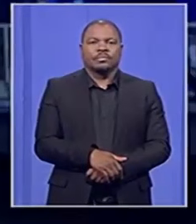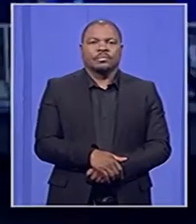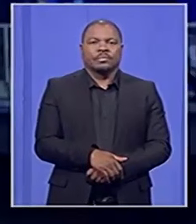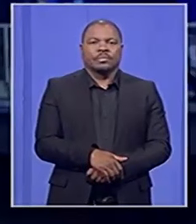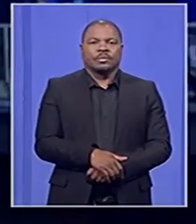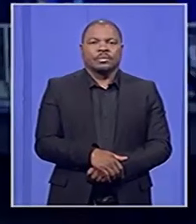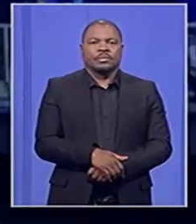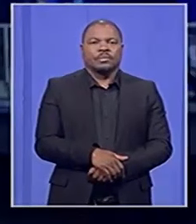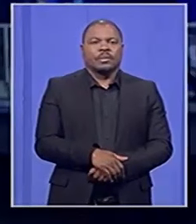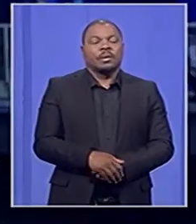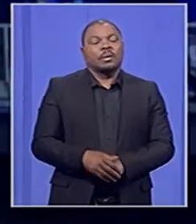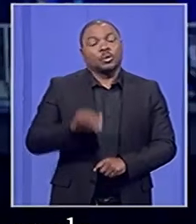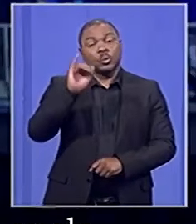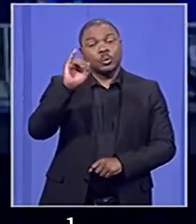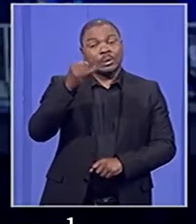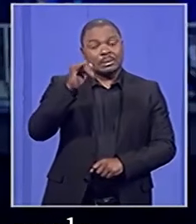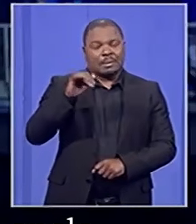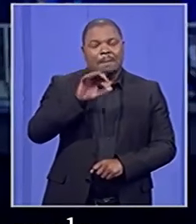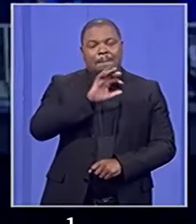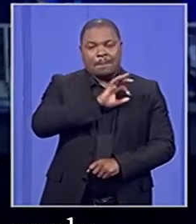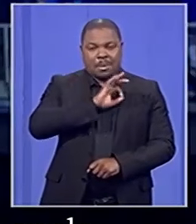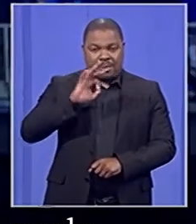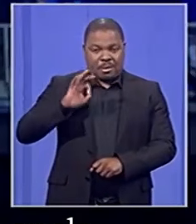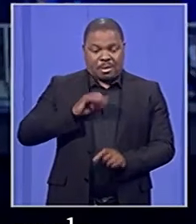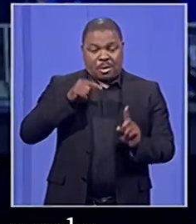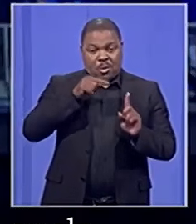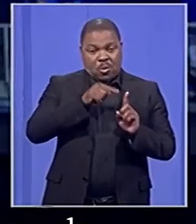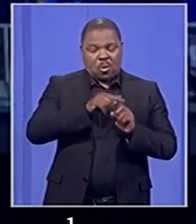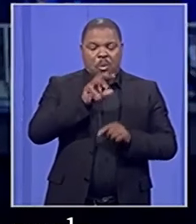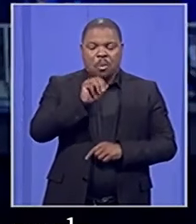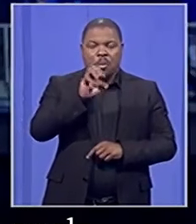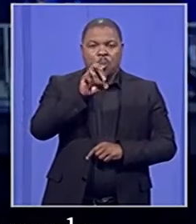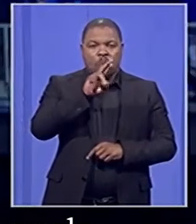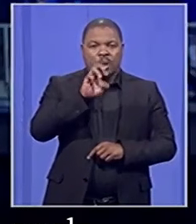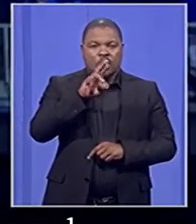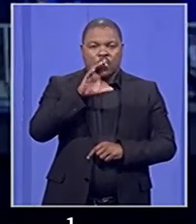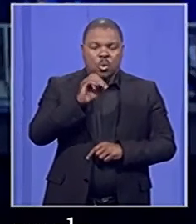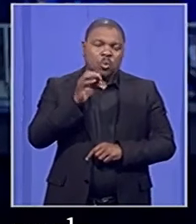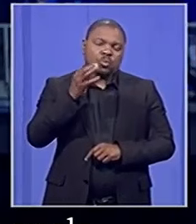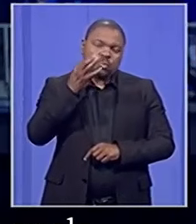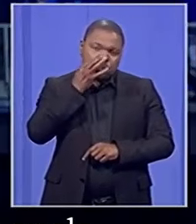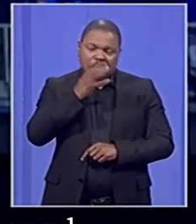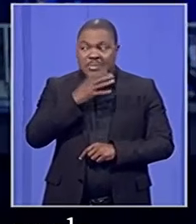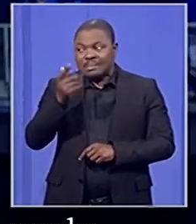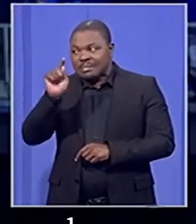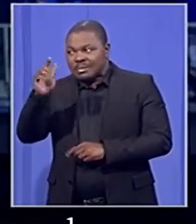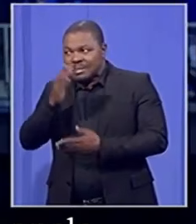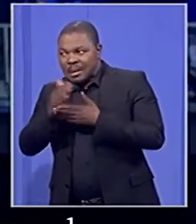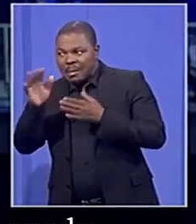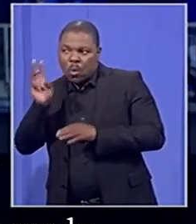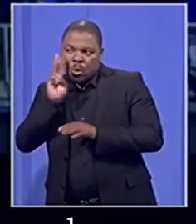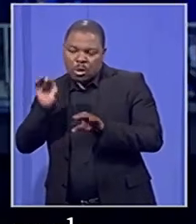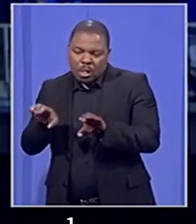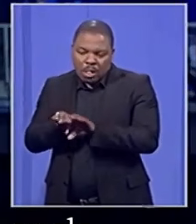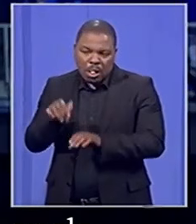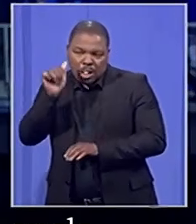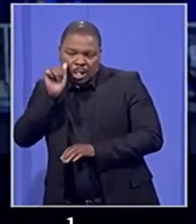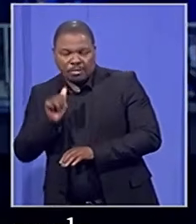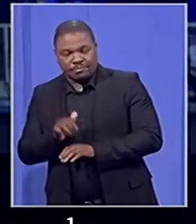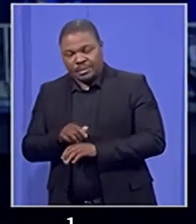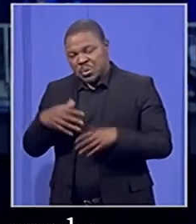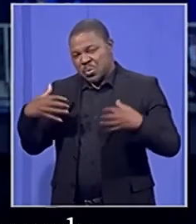Ramatswa Masepala o Moholo wa Johannesburg Dada Morero o hlahisitse ngongoreo ya hae ka ho hokelwa ha metsi ho se molaong. O hlalosa hore ke